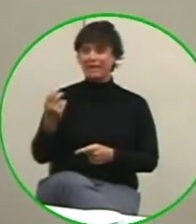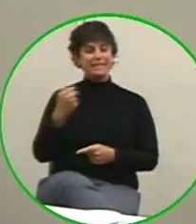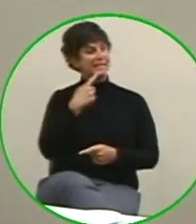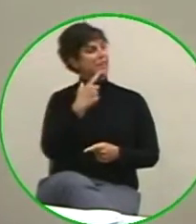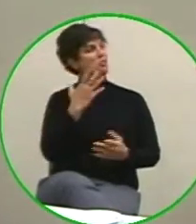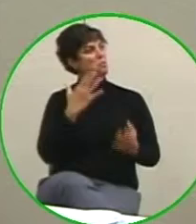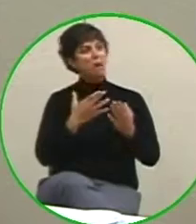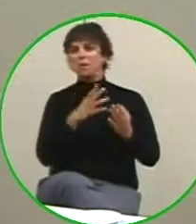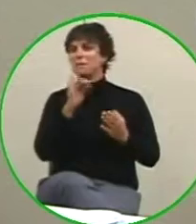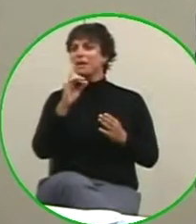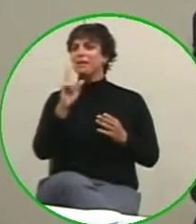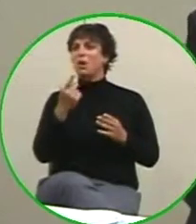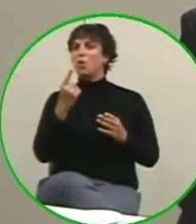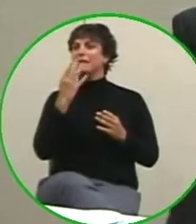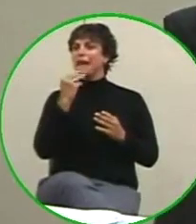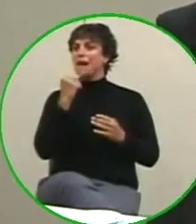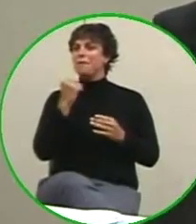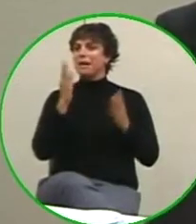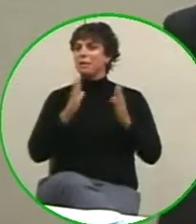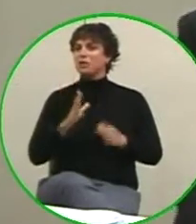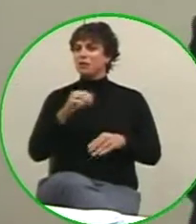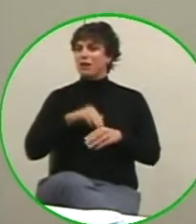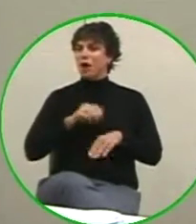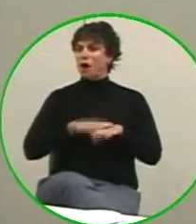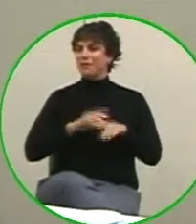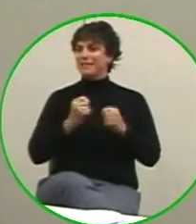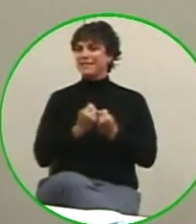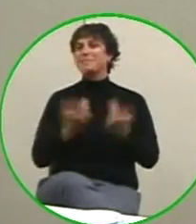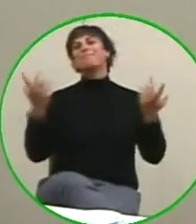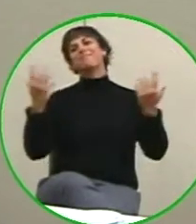you probably picked the only diabetic on the team?